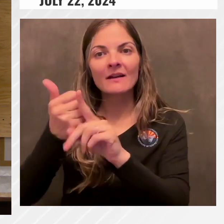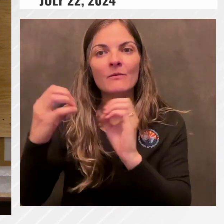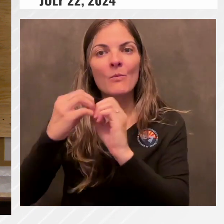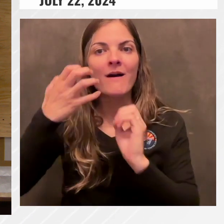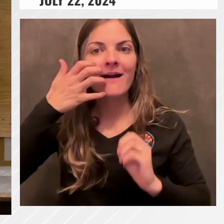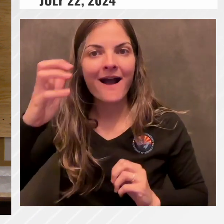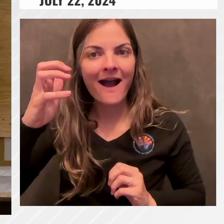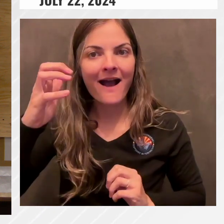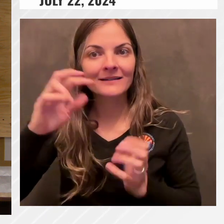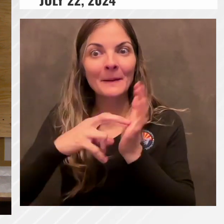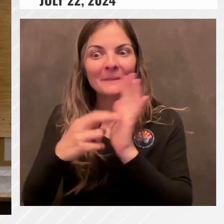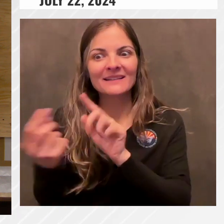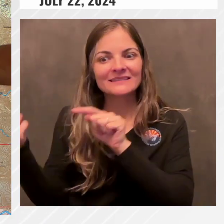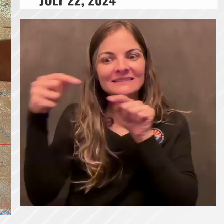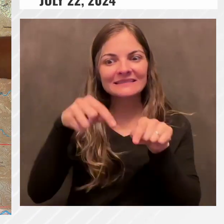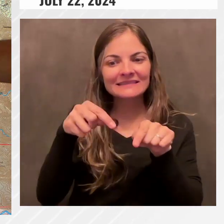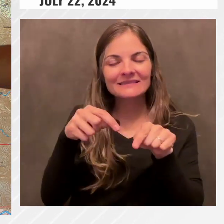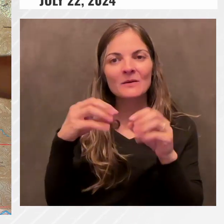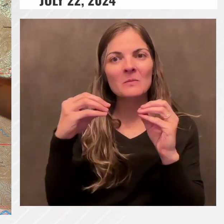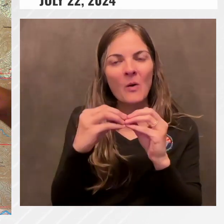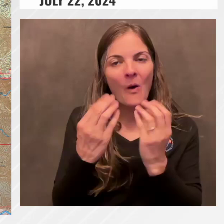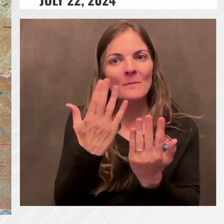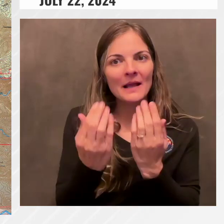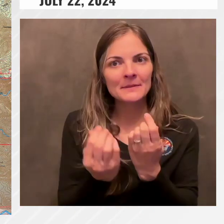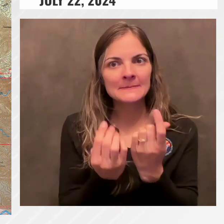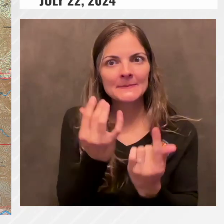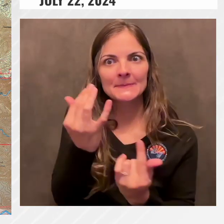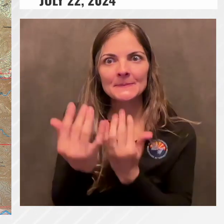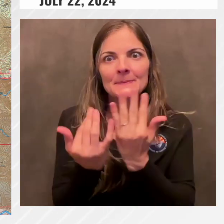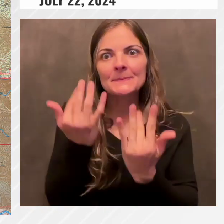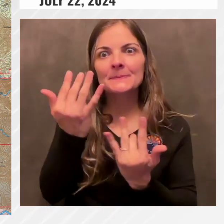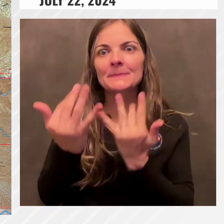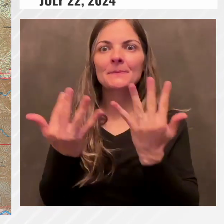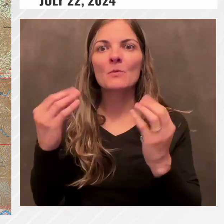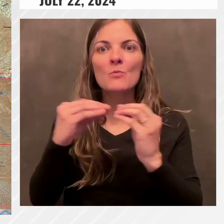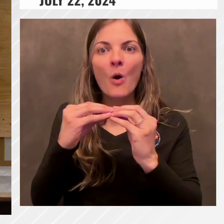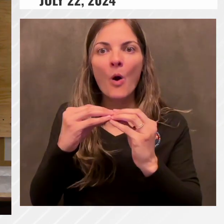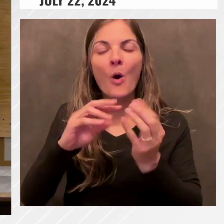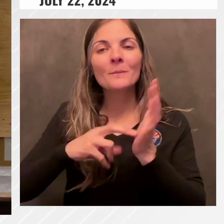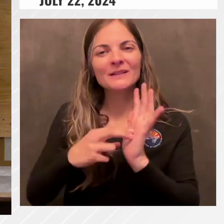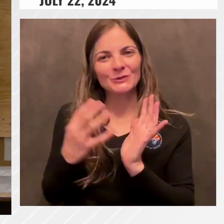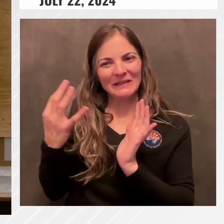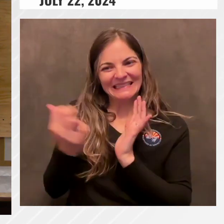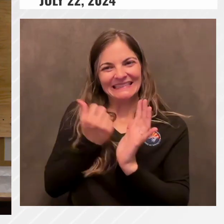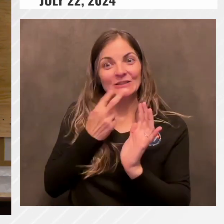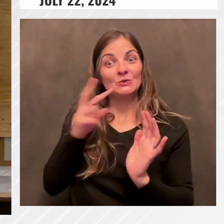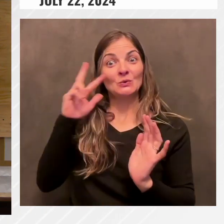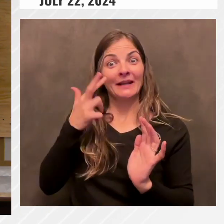really good resource coverage throughout the fire, and we'll be able to monitor it. Thank you.